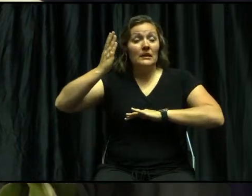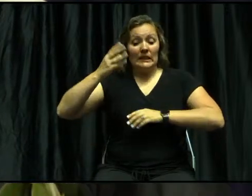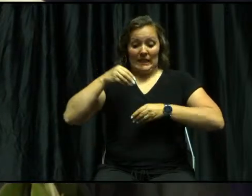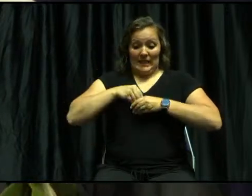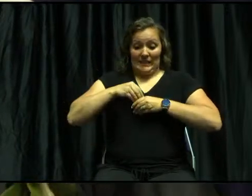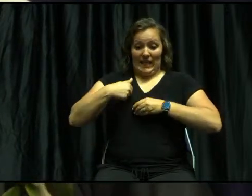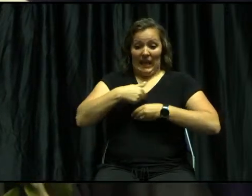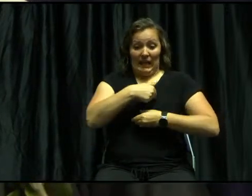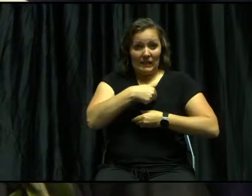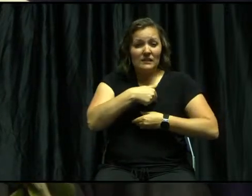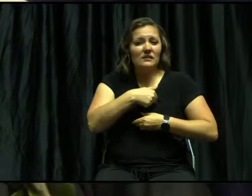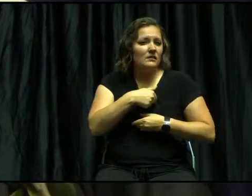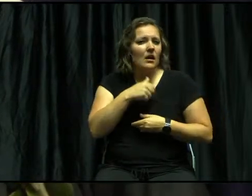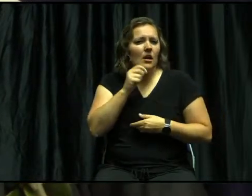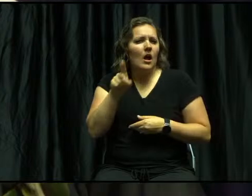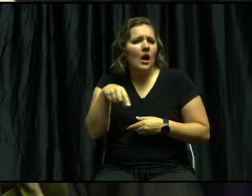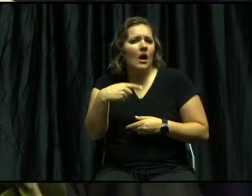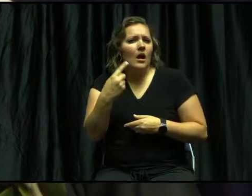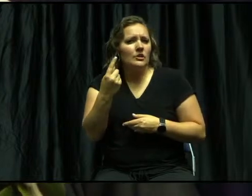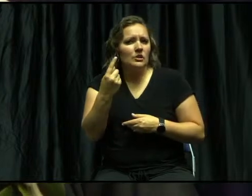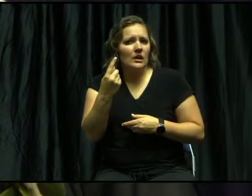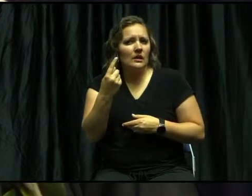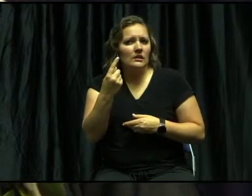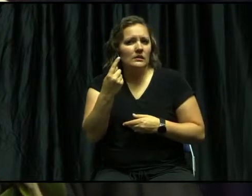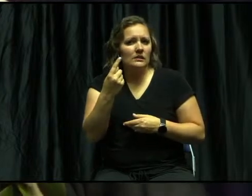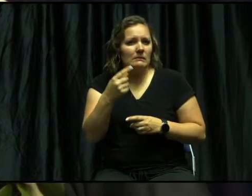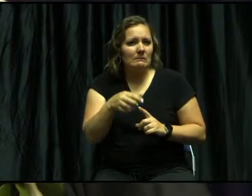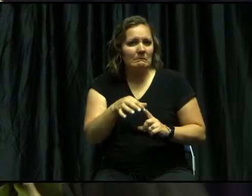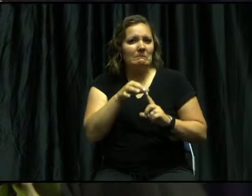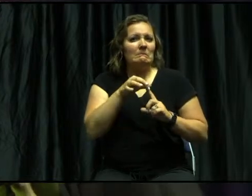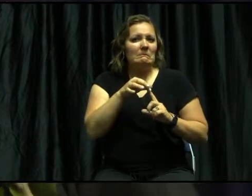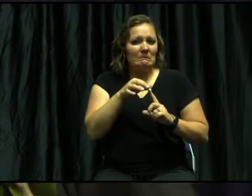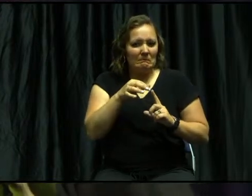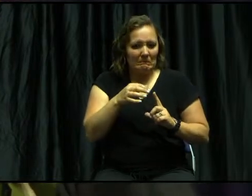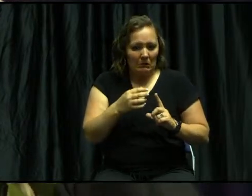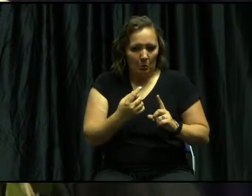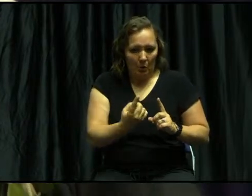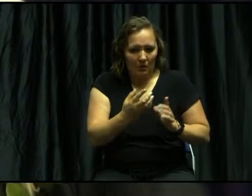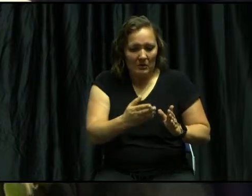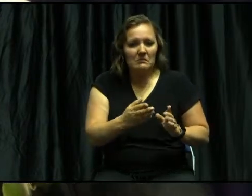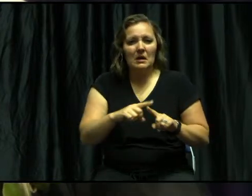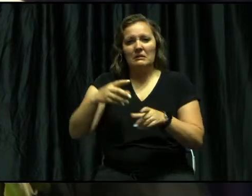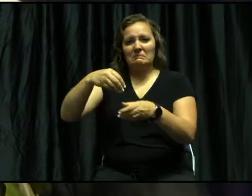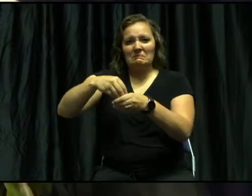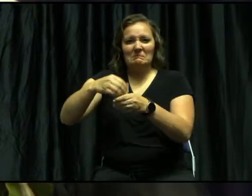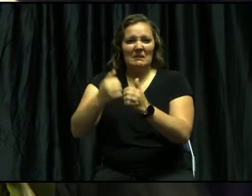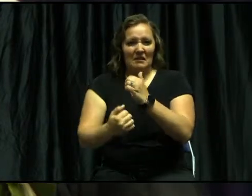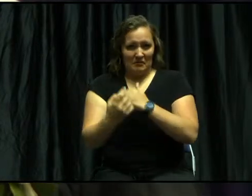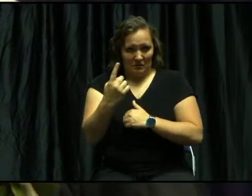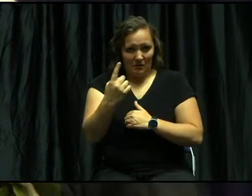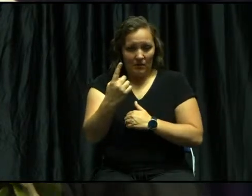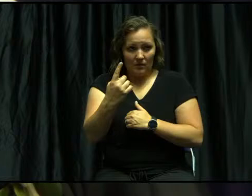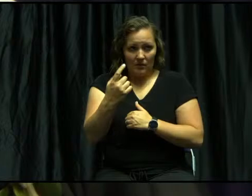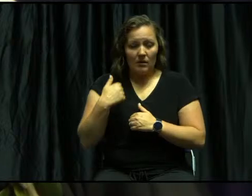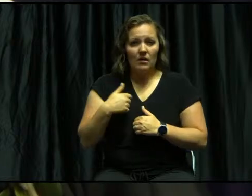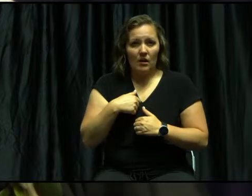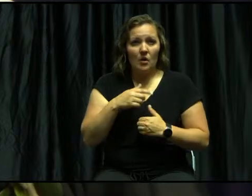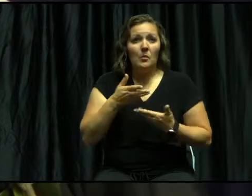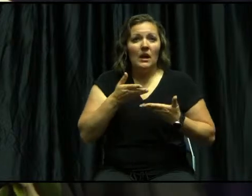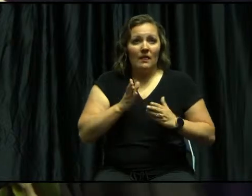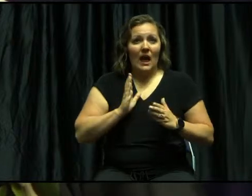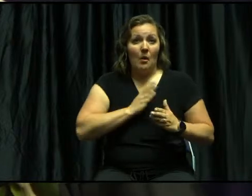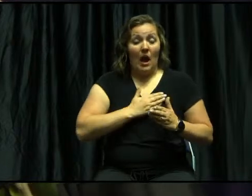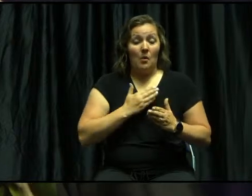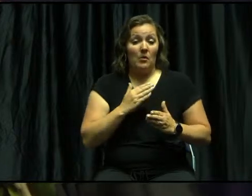us. It is not just in some of us, it is in everyone. And as we let our own light